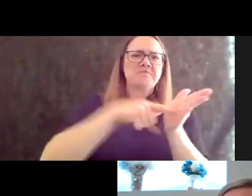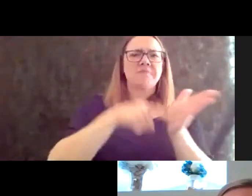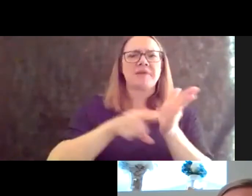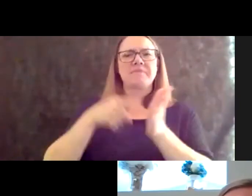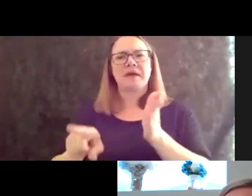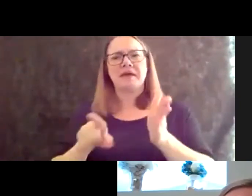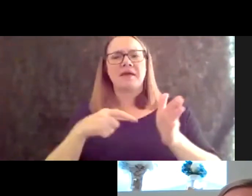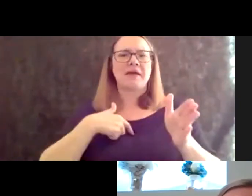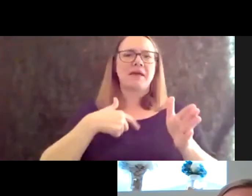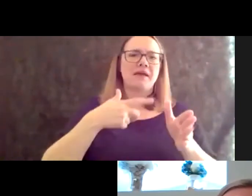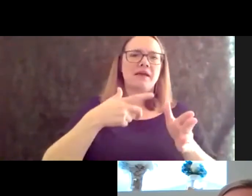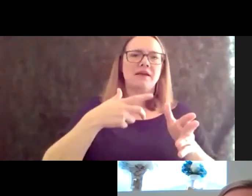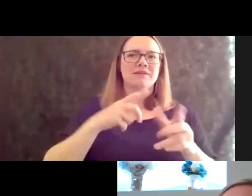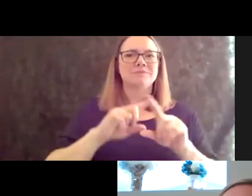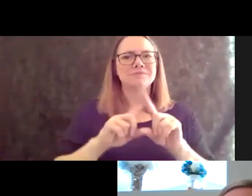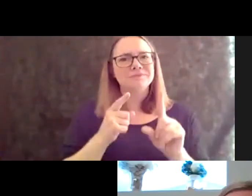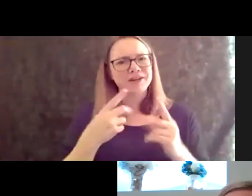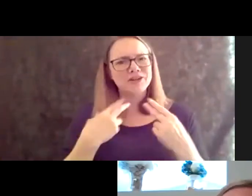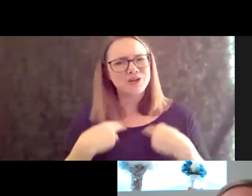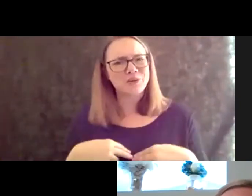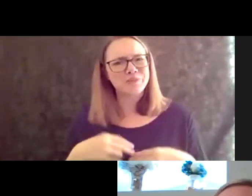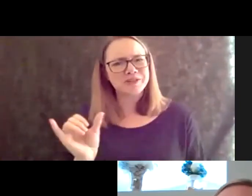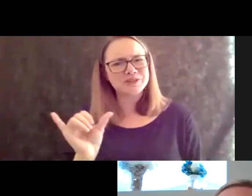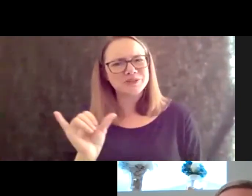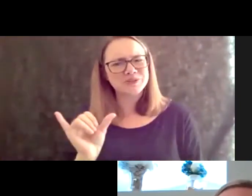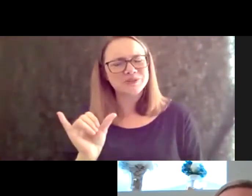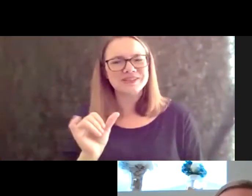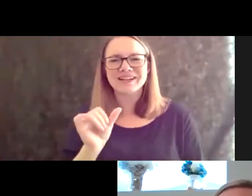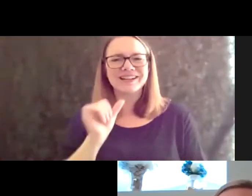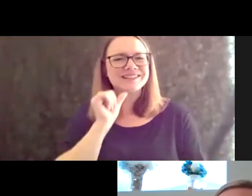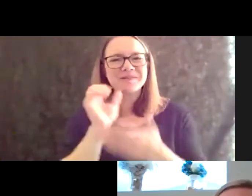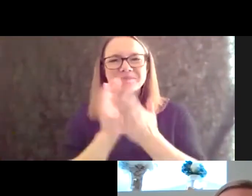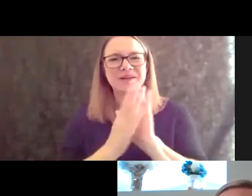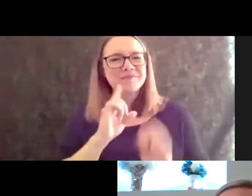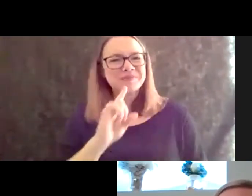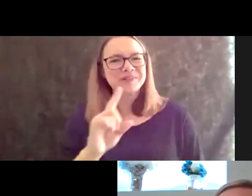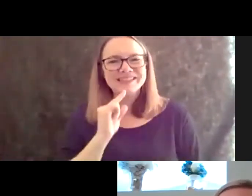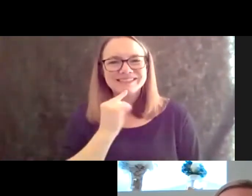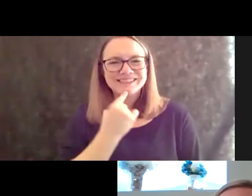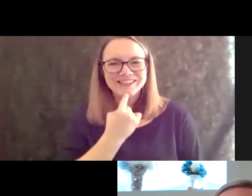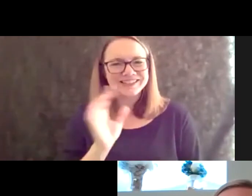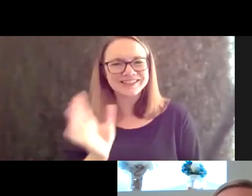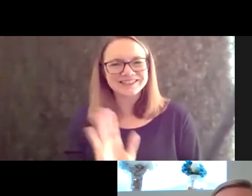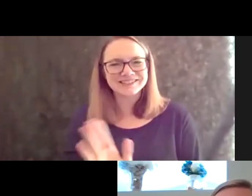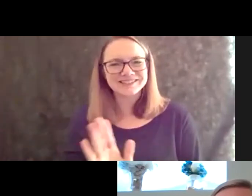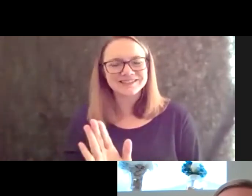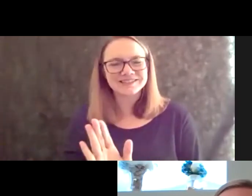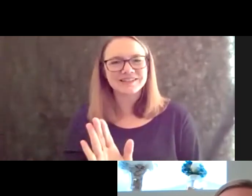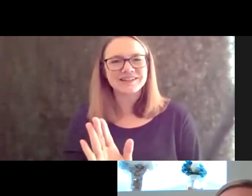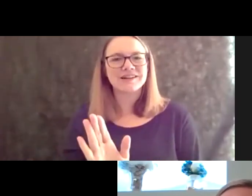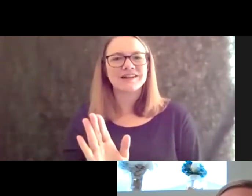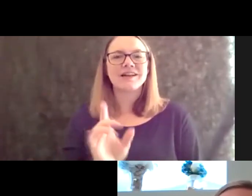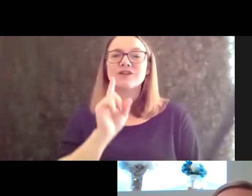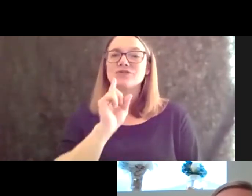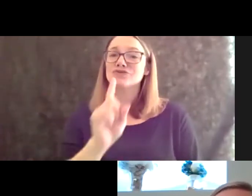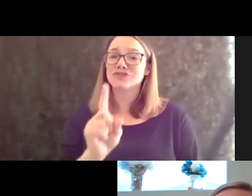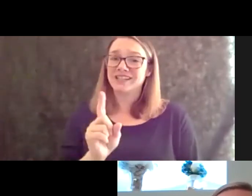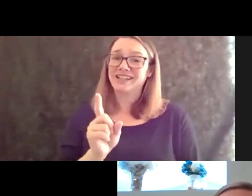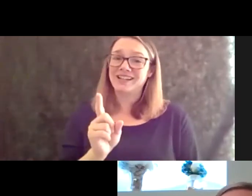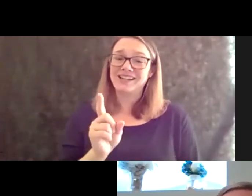like, but you're human though. Like, don't take yourself so seriously. And at the end of the day, you're gonna feel